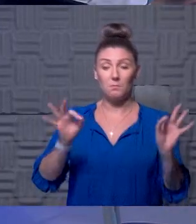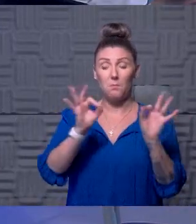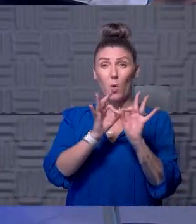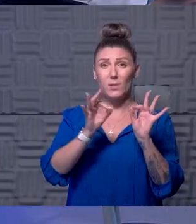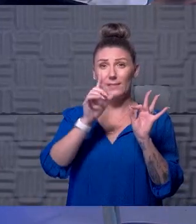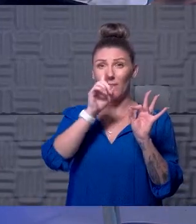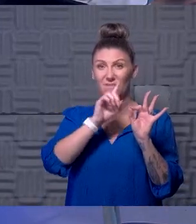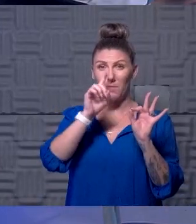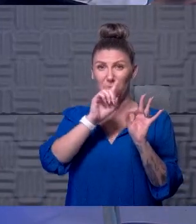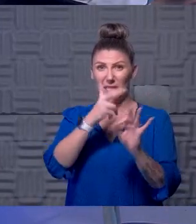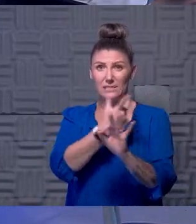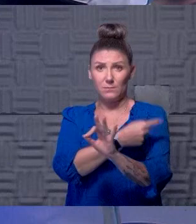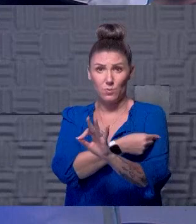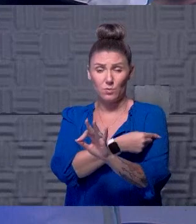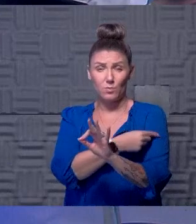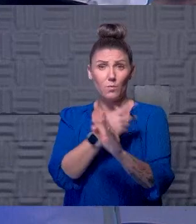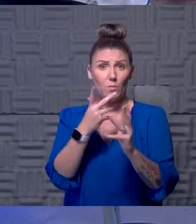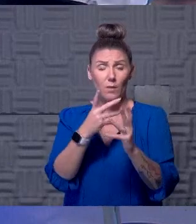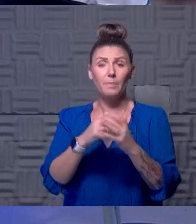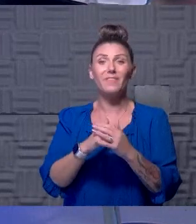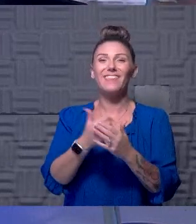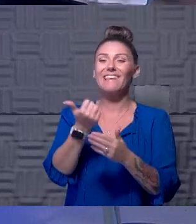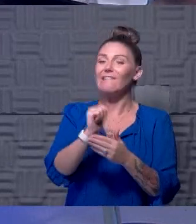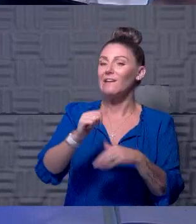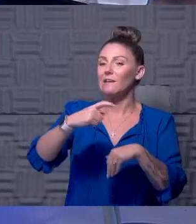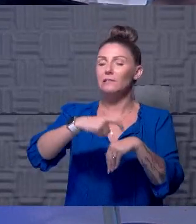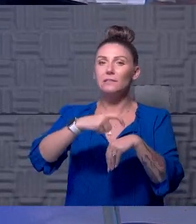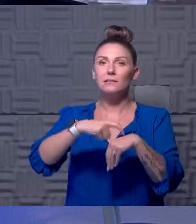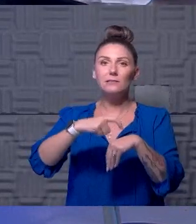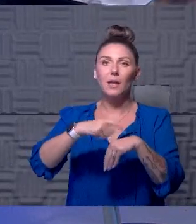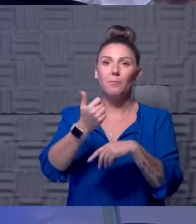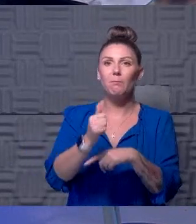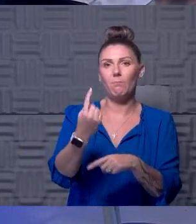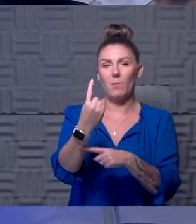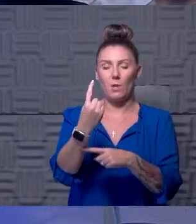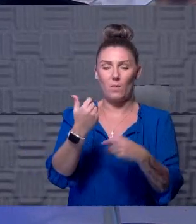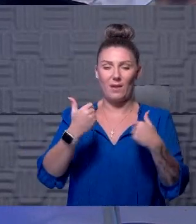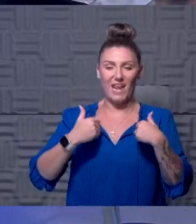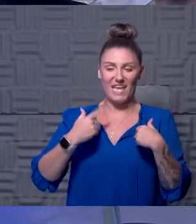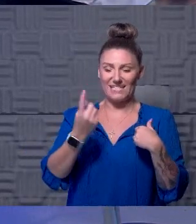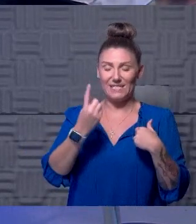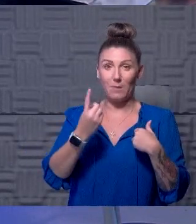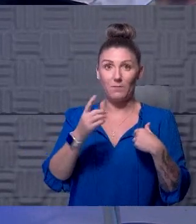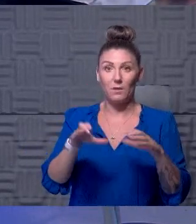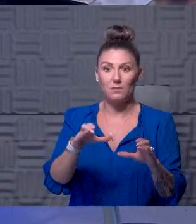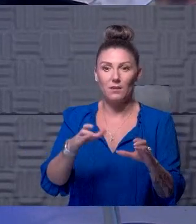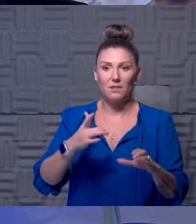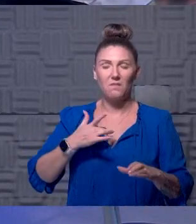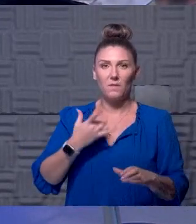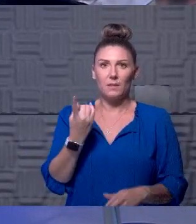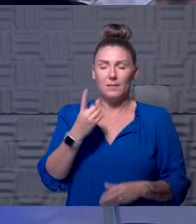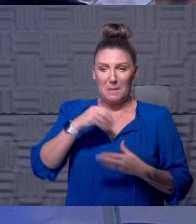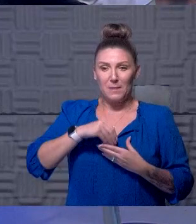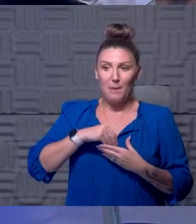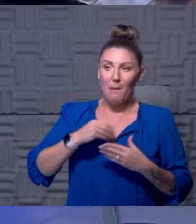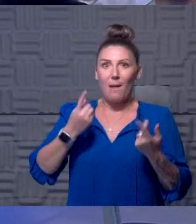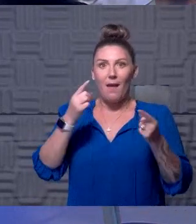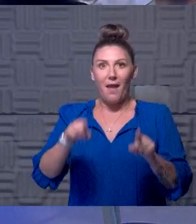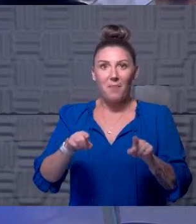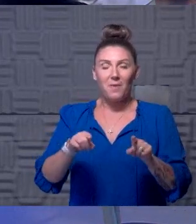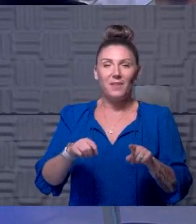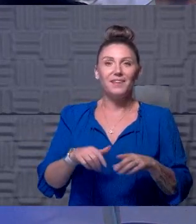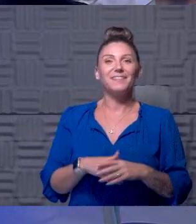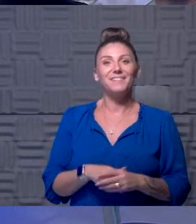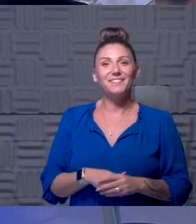placebo injection is that anytime anybody gets anything done to them, they feel like something happens, right? So we